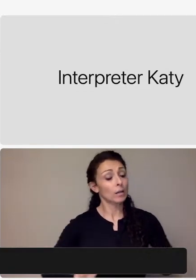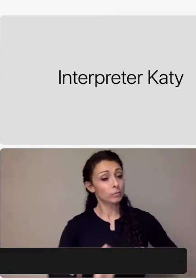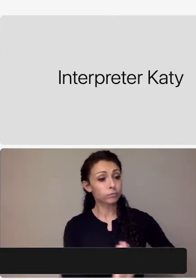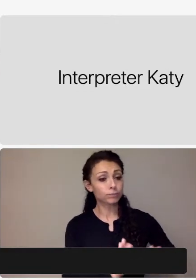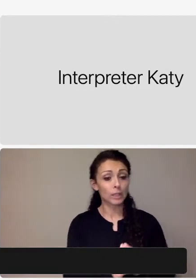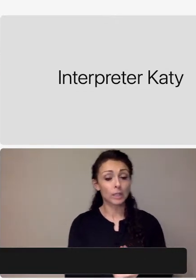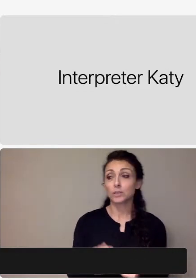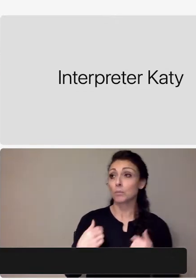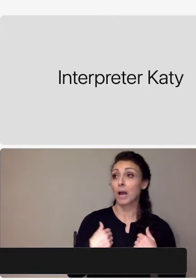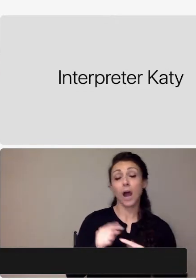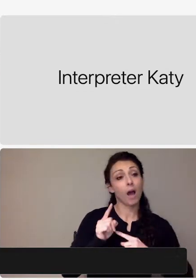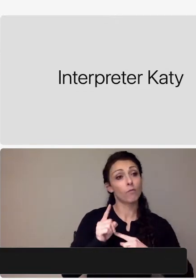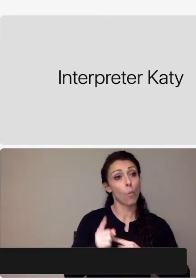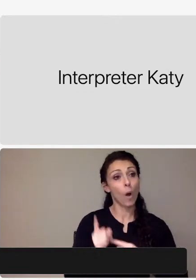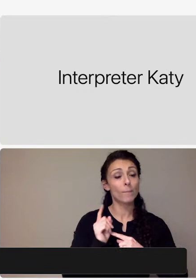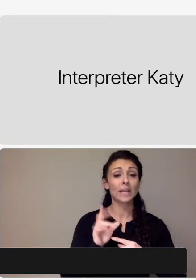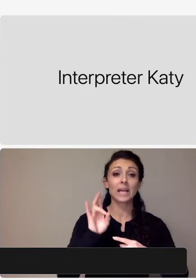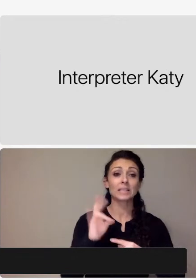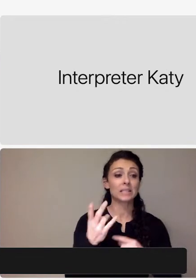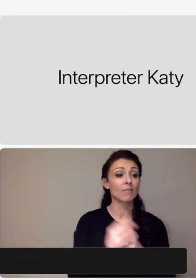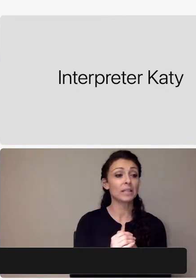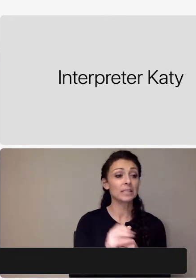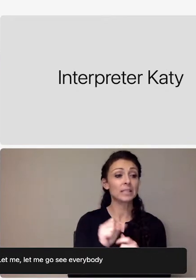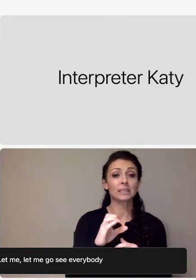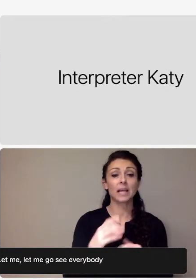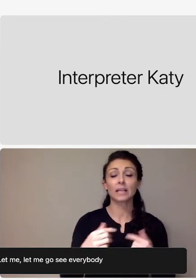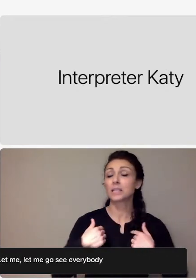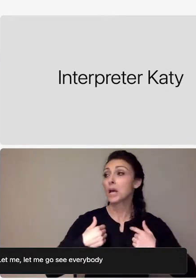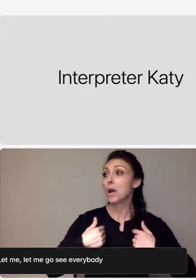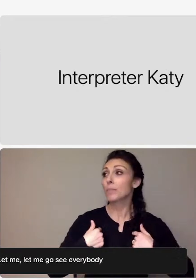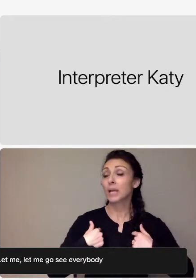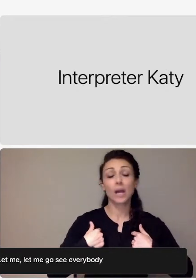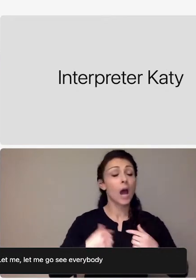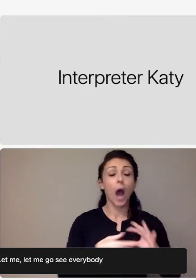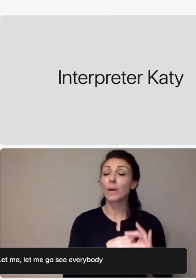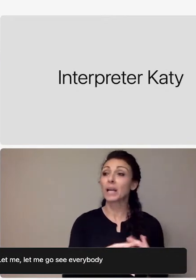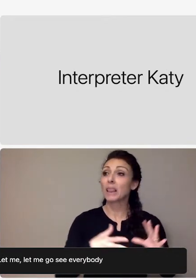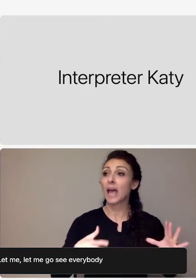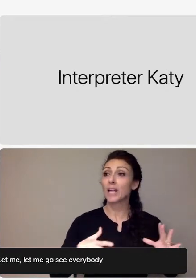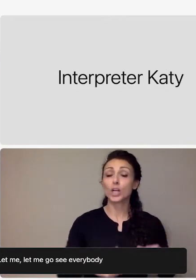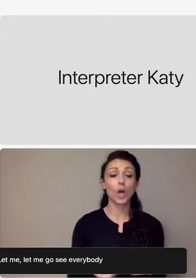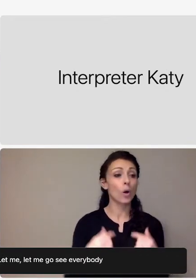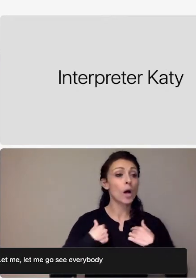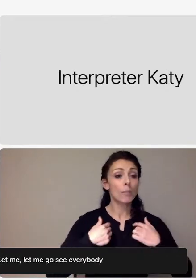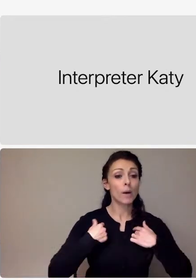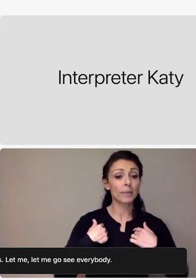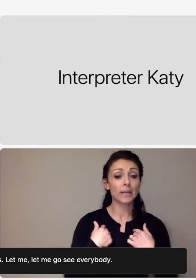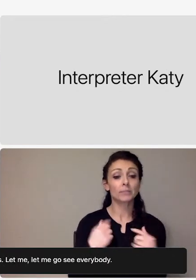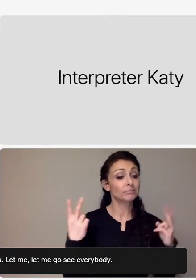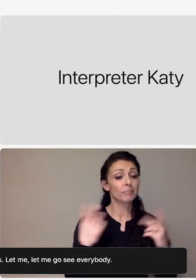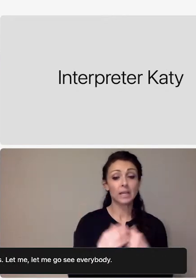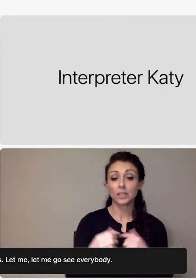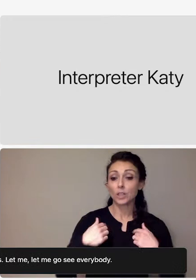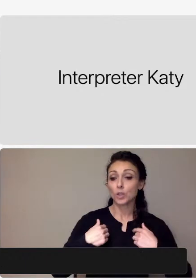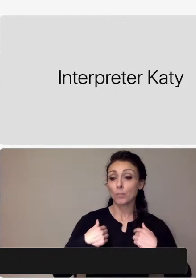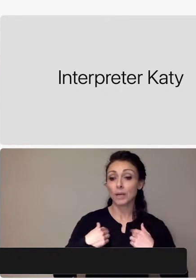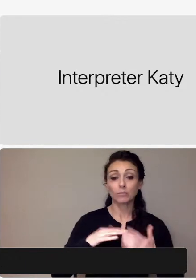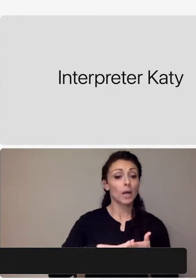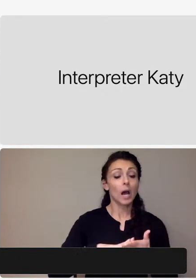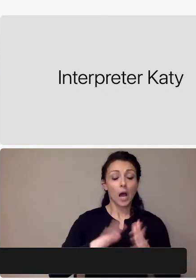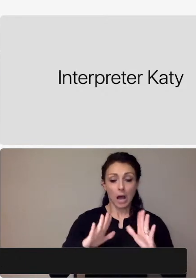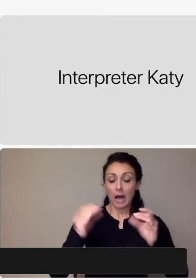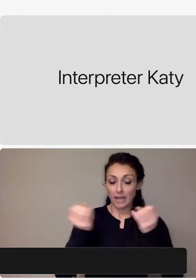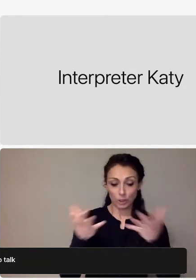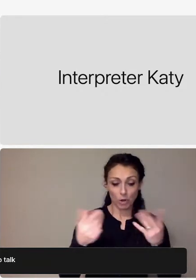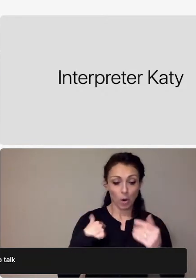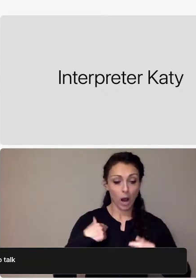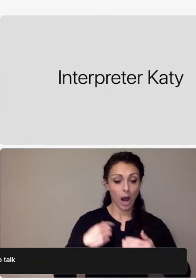minute 17 seconds let me let it go see everybody that was only gender item number one let's see if we can one through seven okay religious exemption i talked about that i was terminated talked about